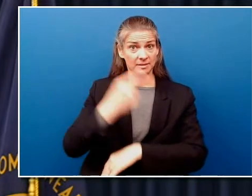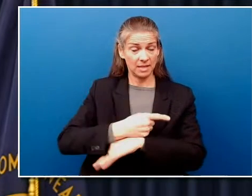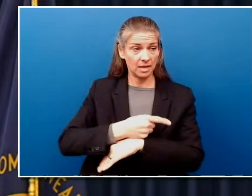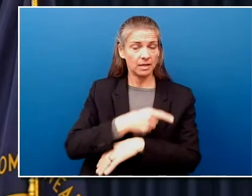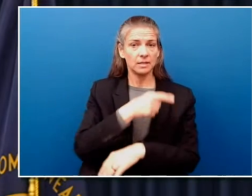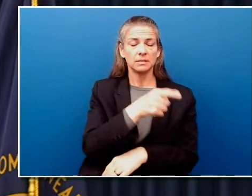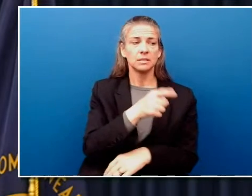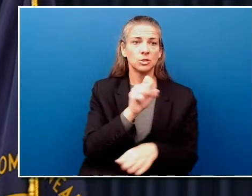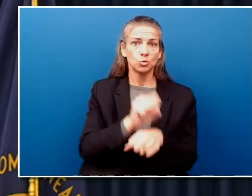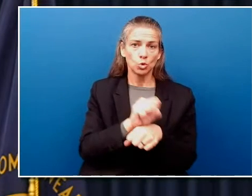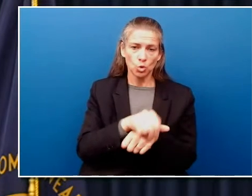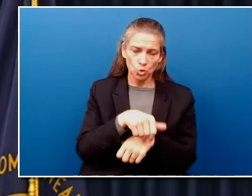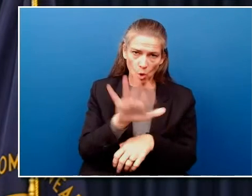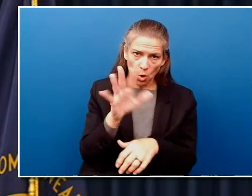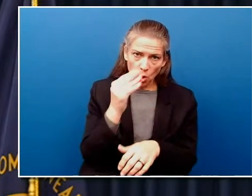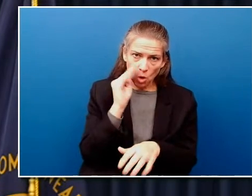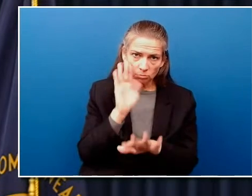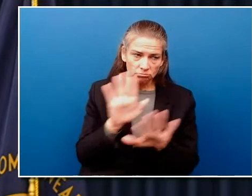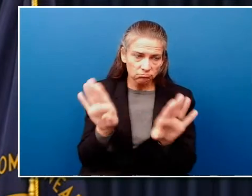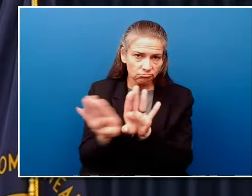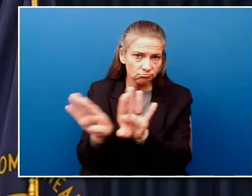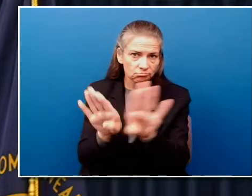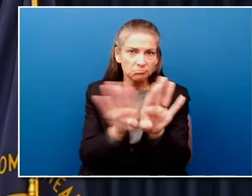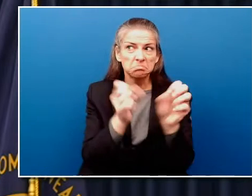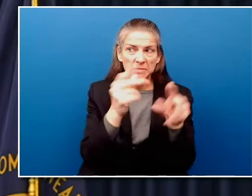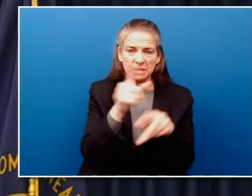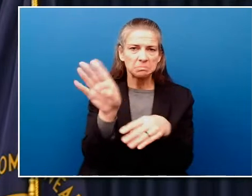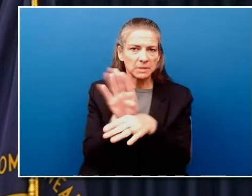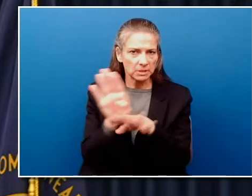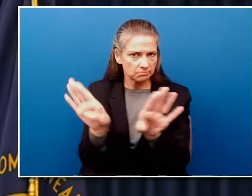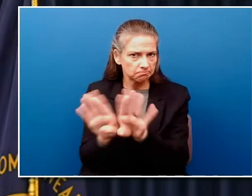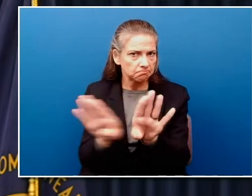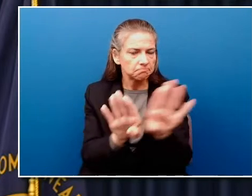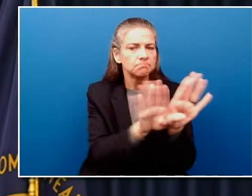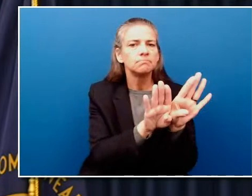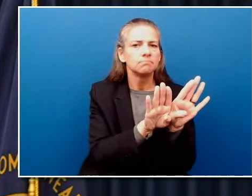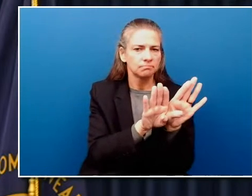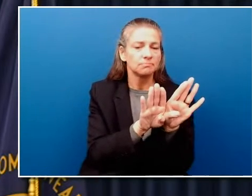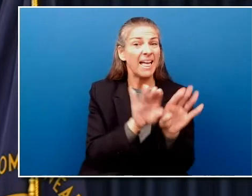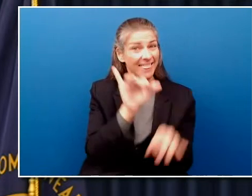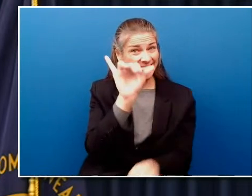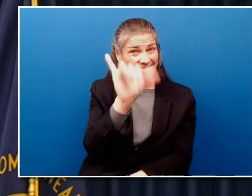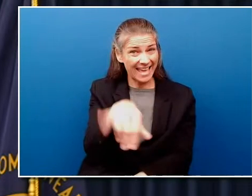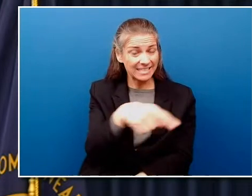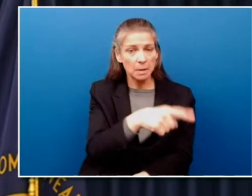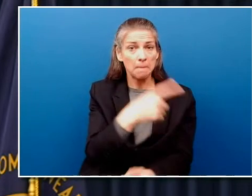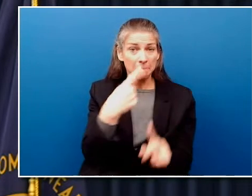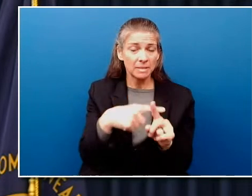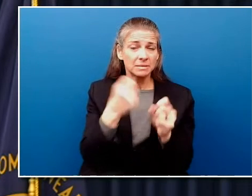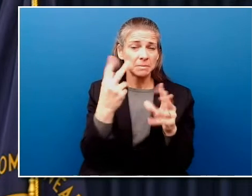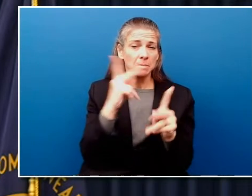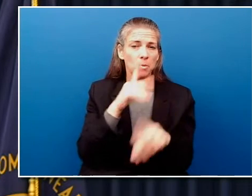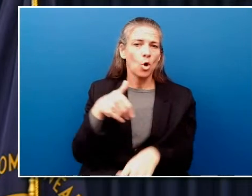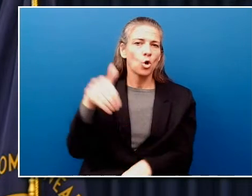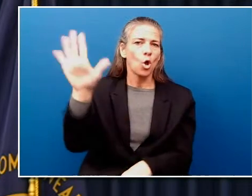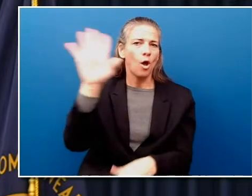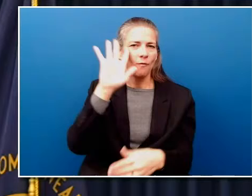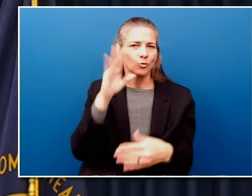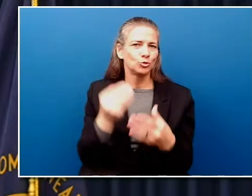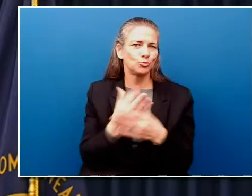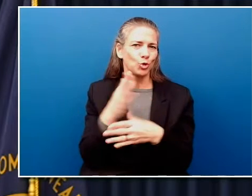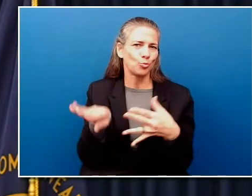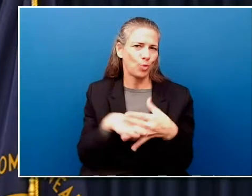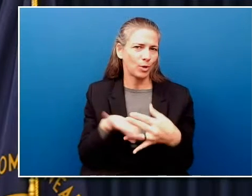of storms. So many other employers did too. I think that, plus admittedly, a lot of people being gone for spring break, ended